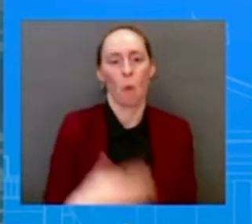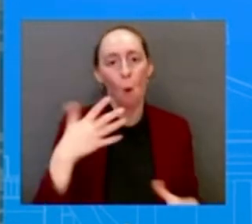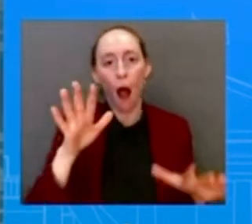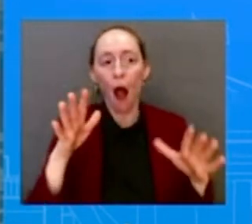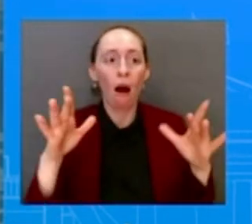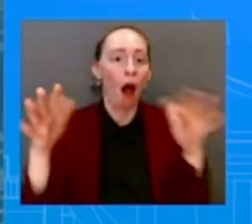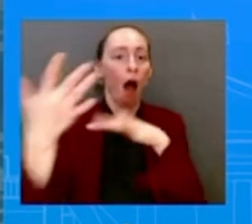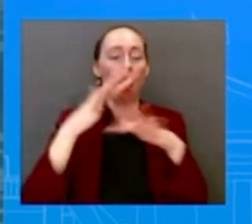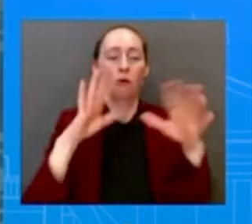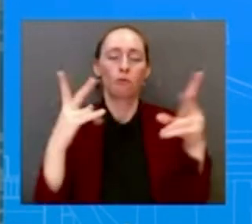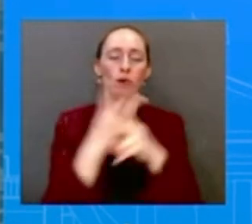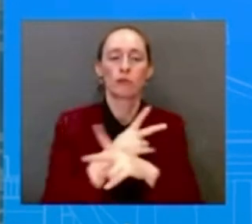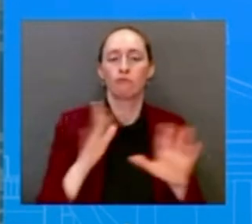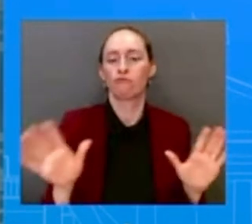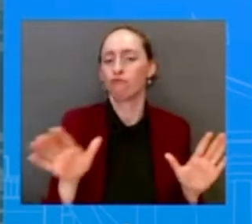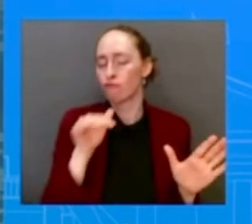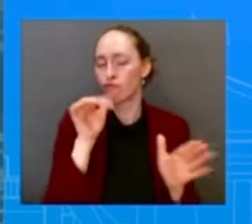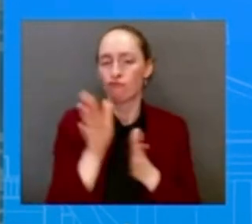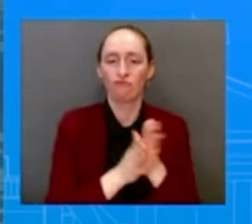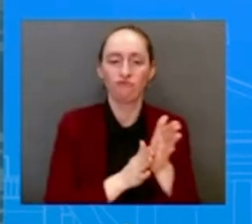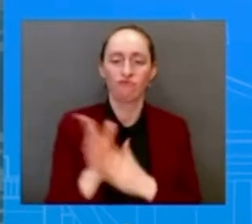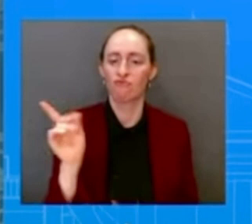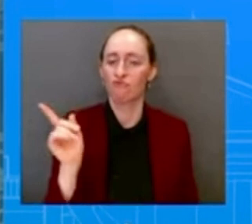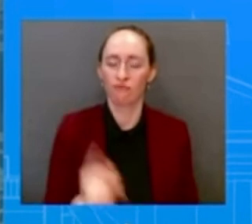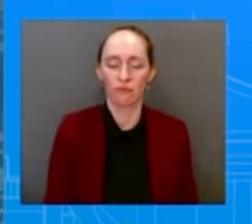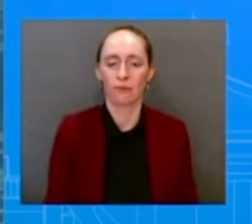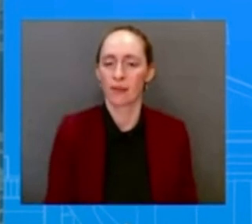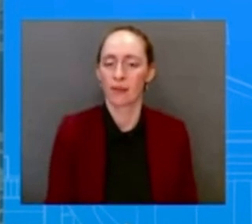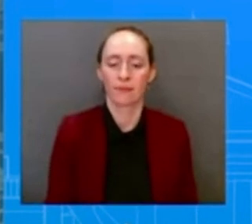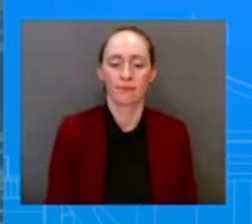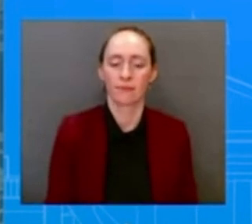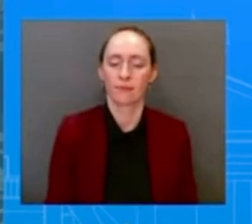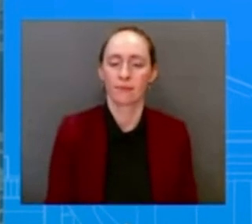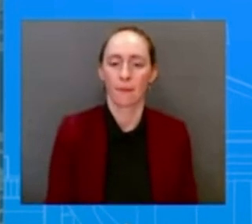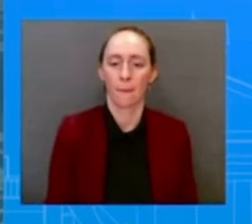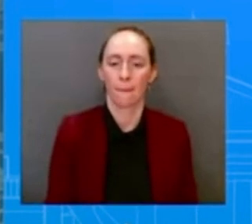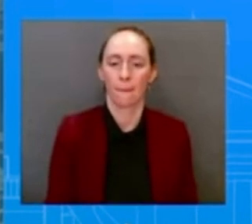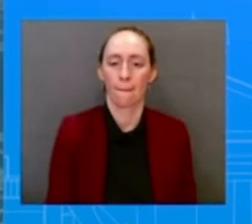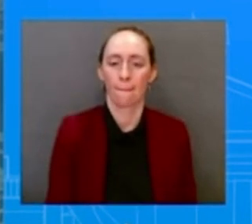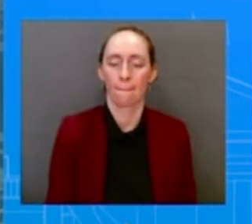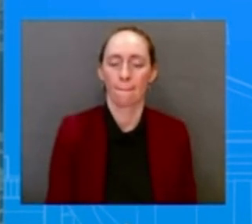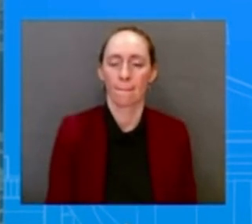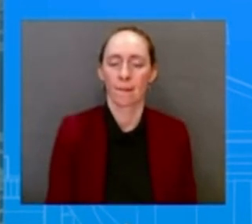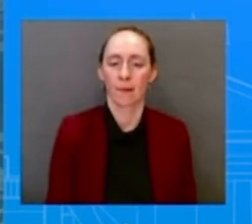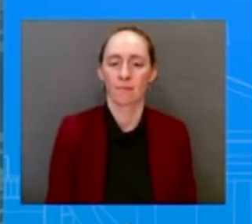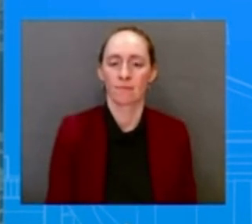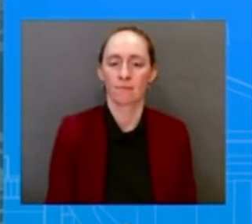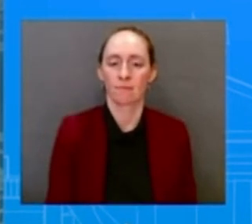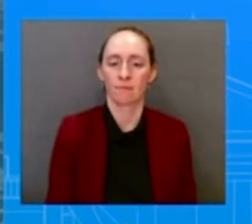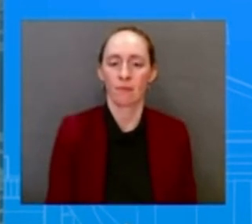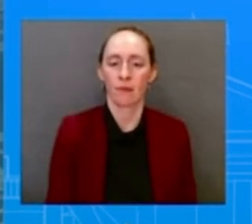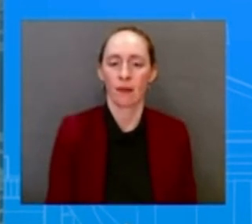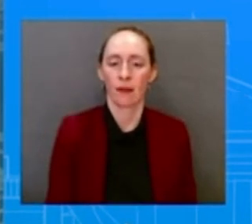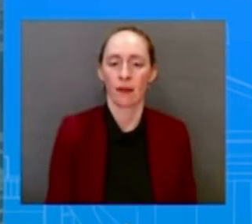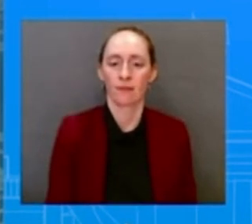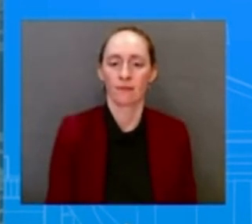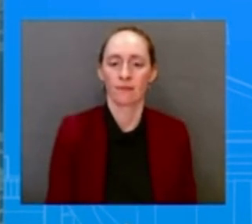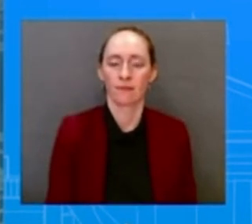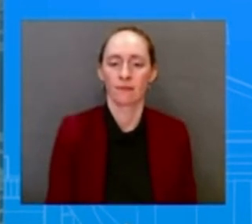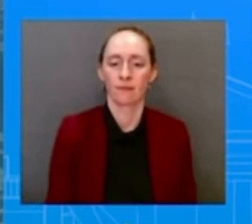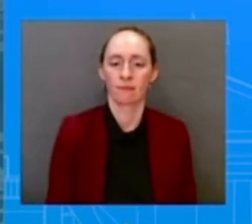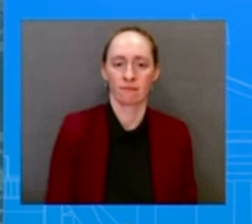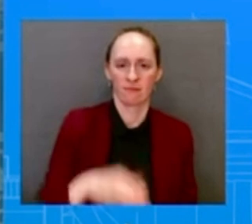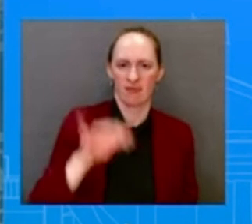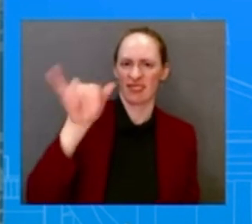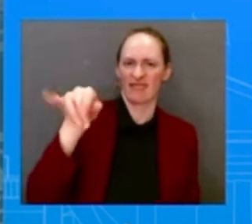because this thing did not appear to be self-maneuvering and therefore at the mercy of prevailing winds, it was